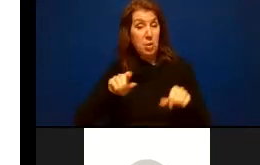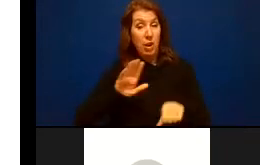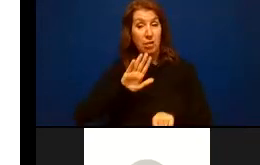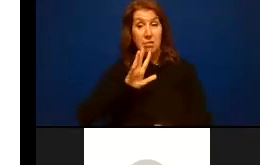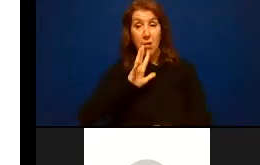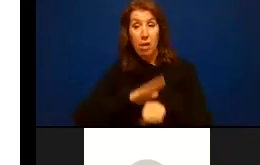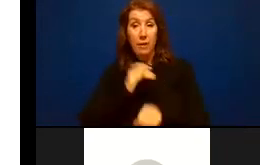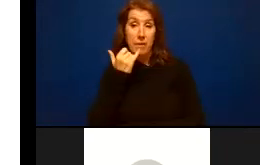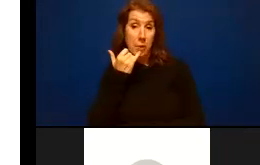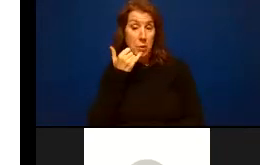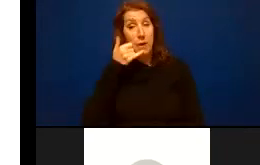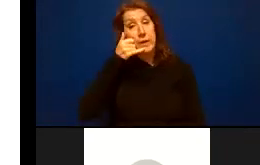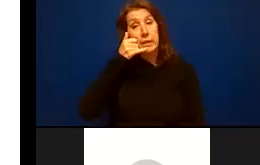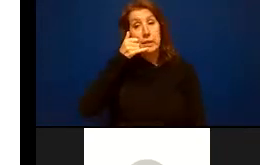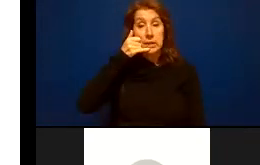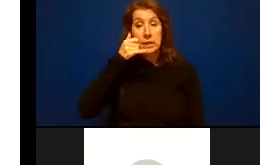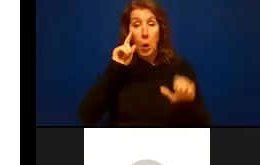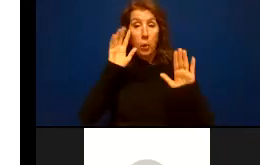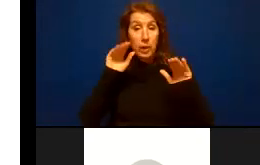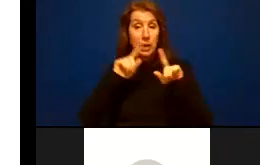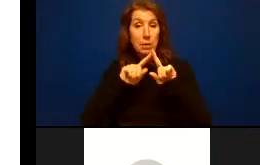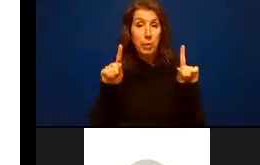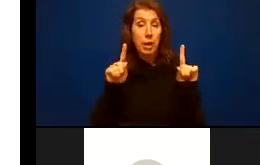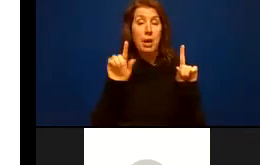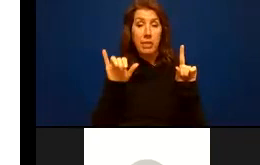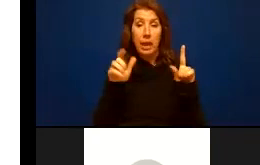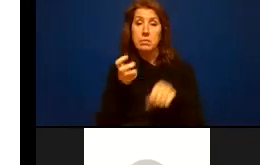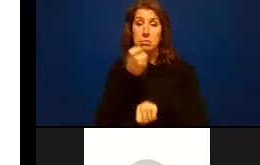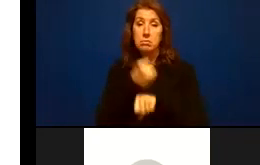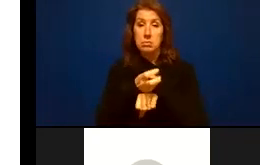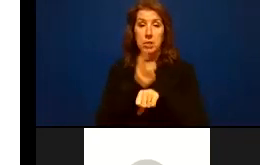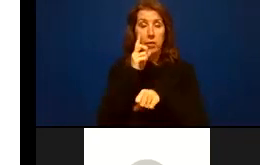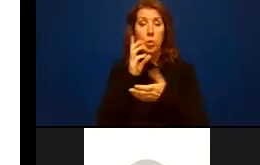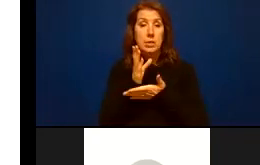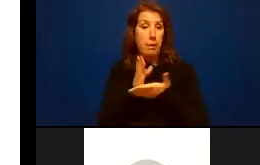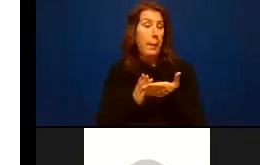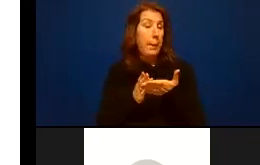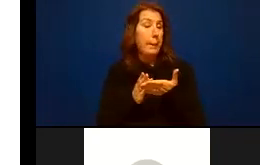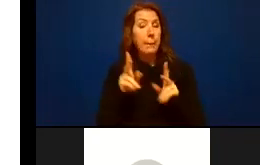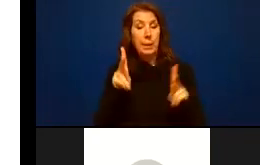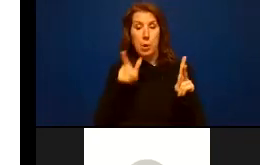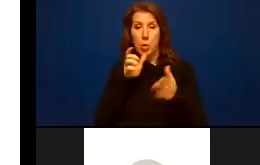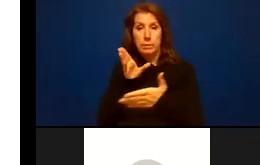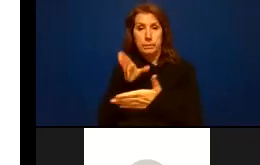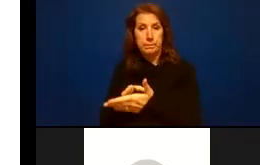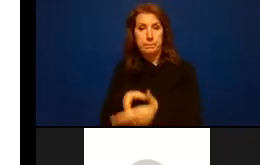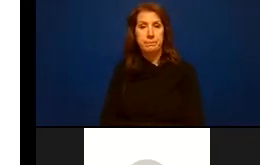but that makes things challenging also for plaintiffs bringing these cases. Next